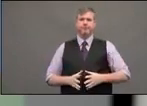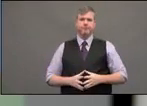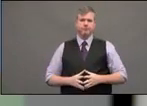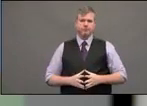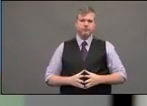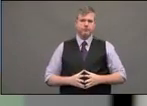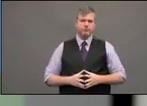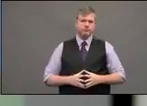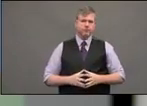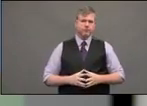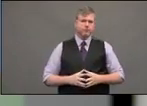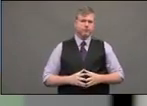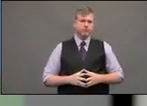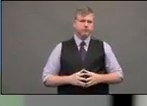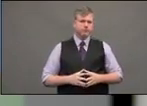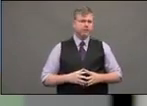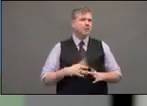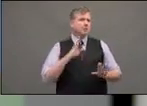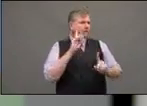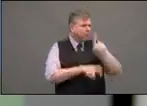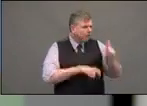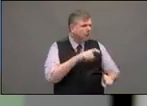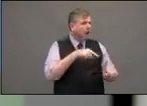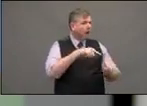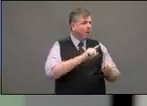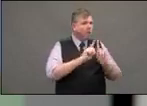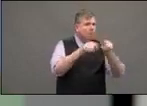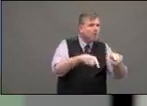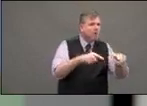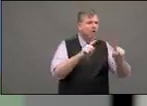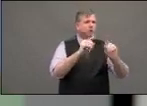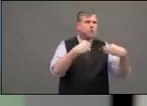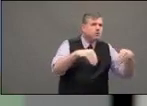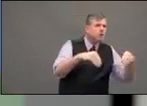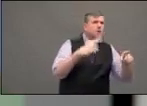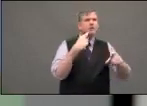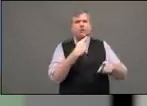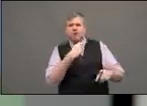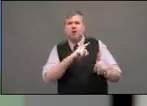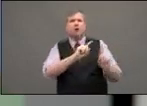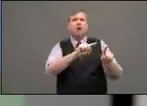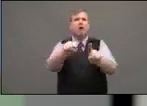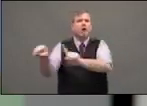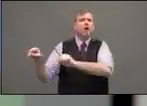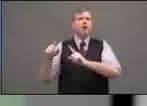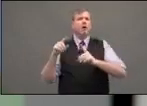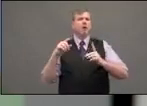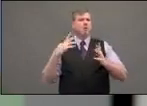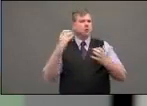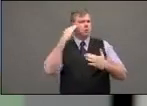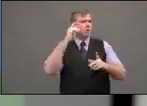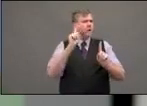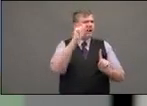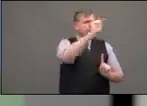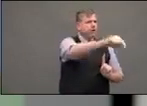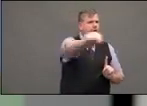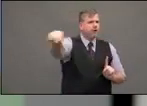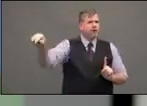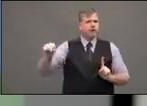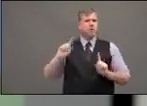you might have come face to face with during the period, usually a couple of days before you felt sick or tested positive,